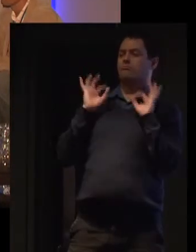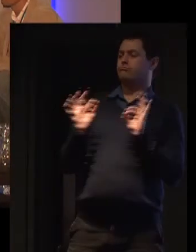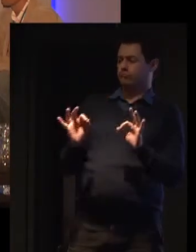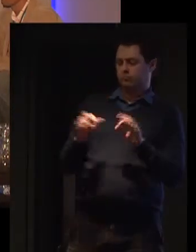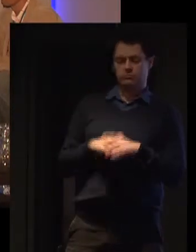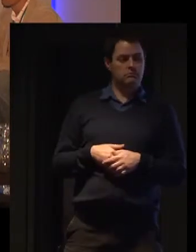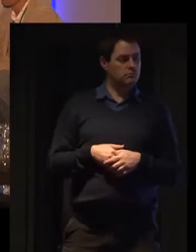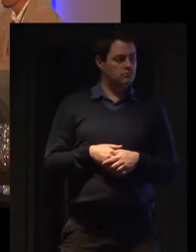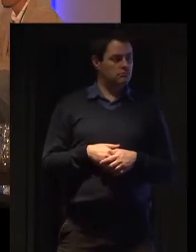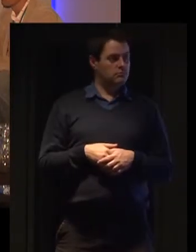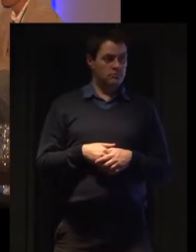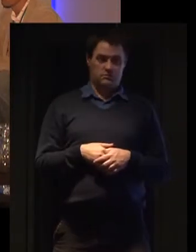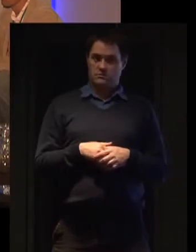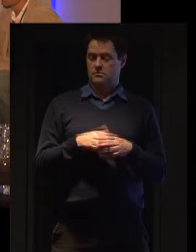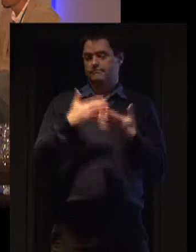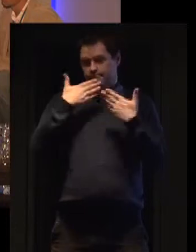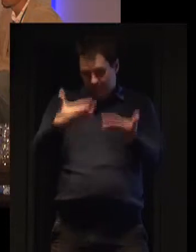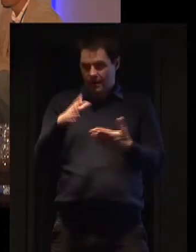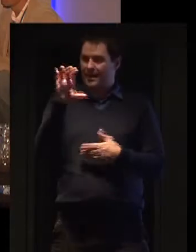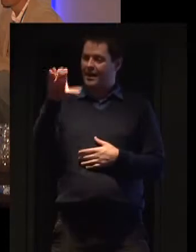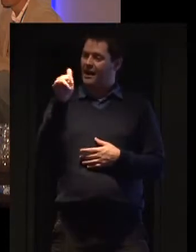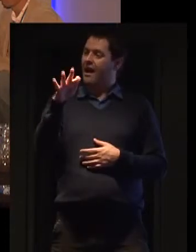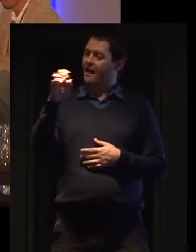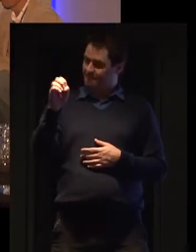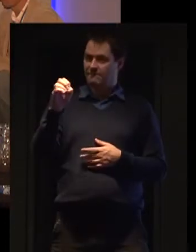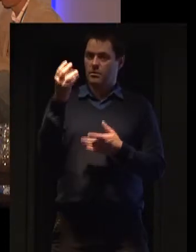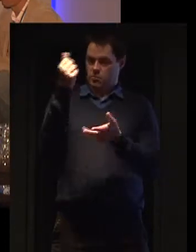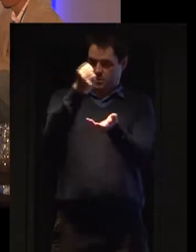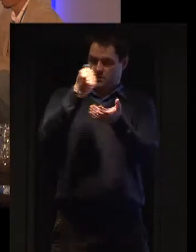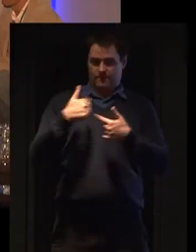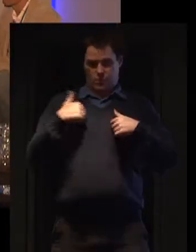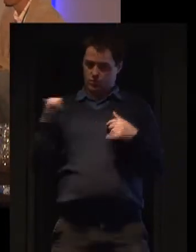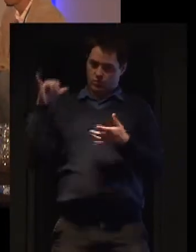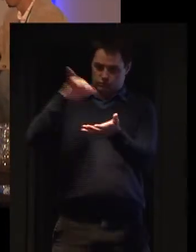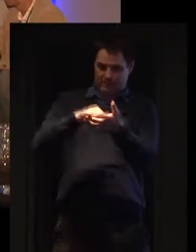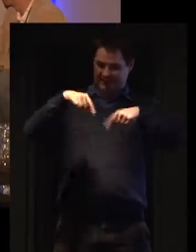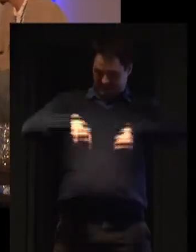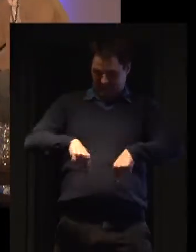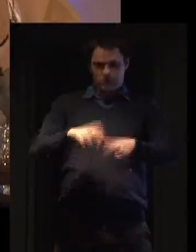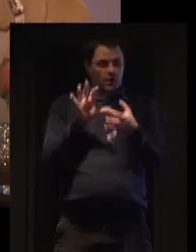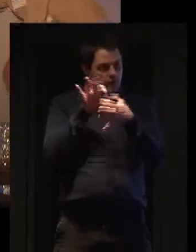we can be together with you at this conference. Thank you for attention. Thank you.